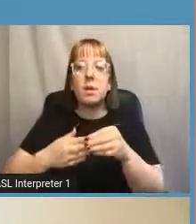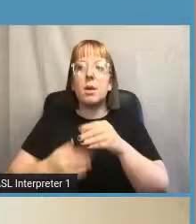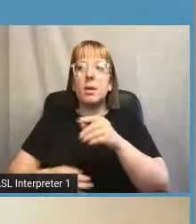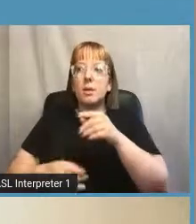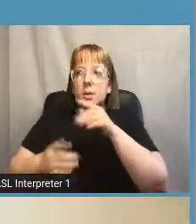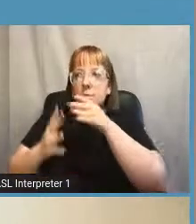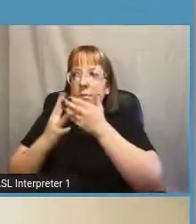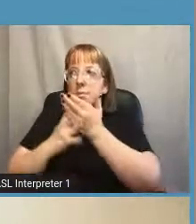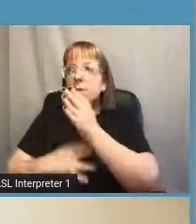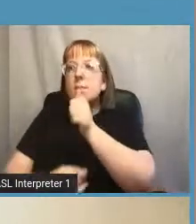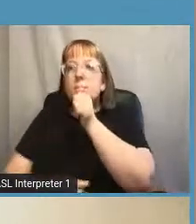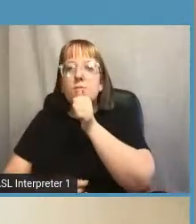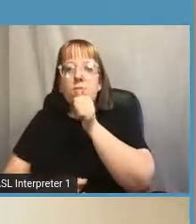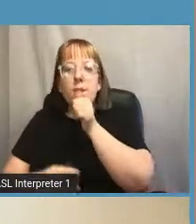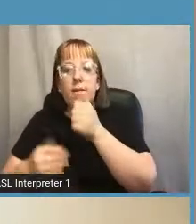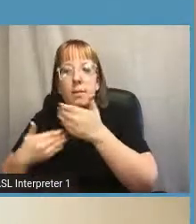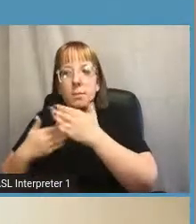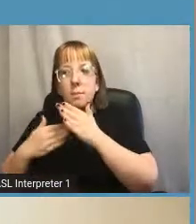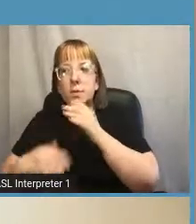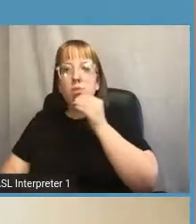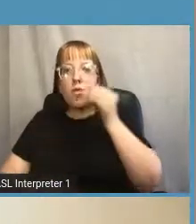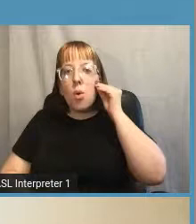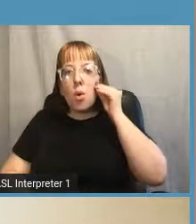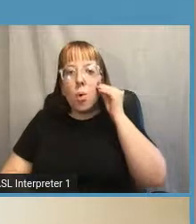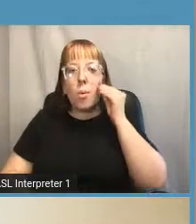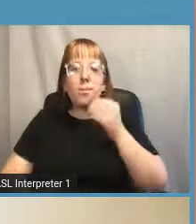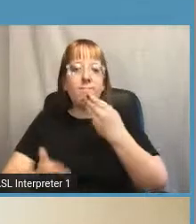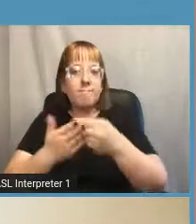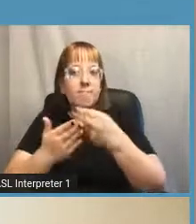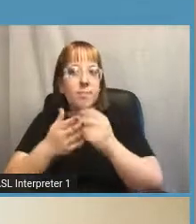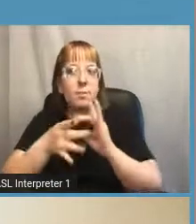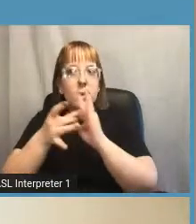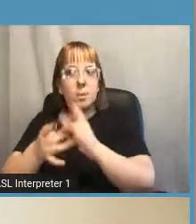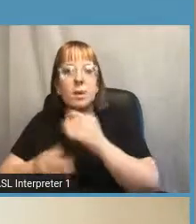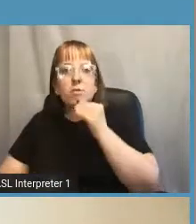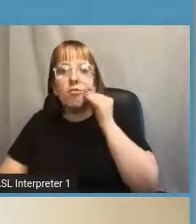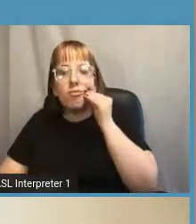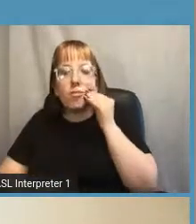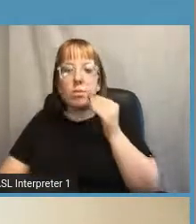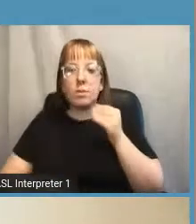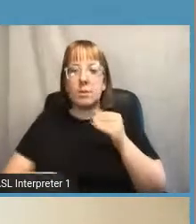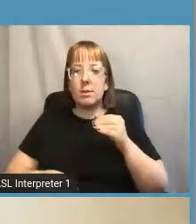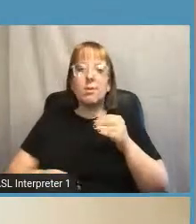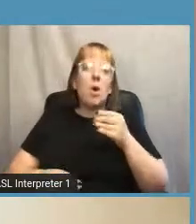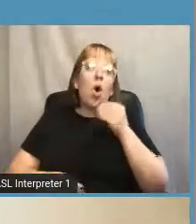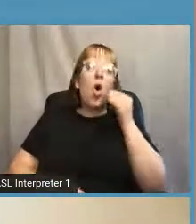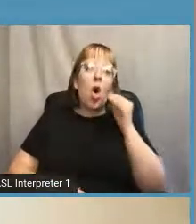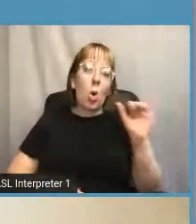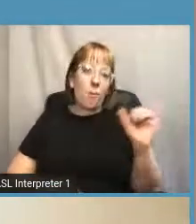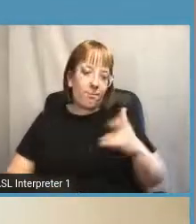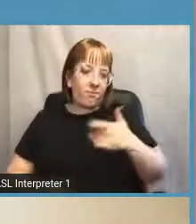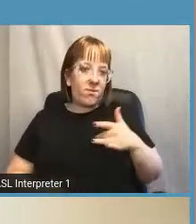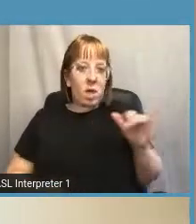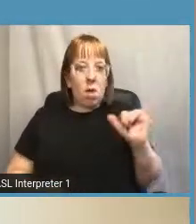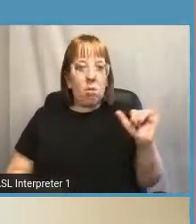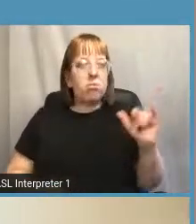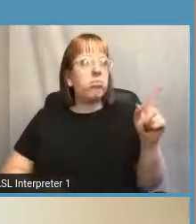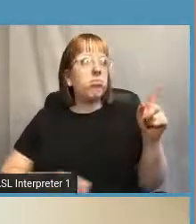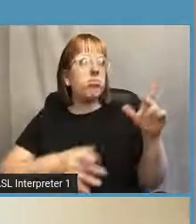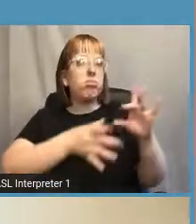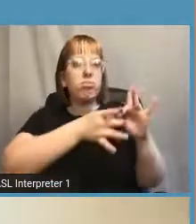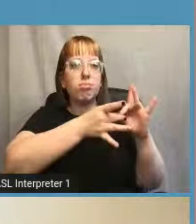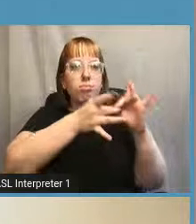of the home, home life, and our economics of home. So each space had its own like theme. So this is how I